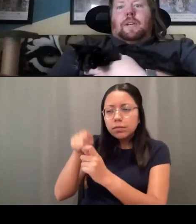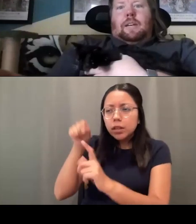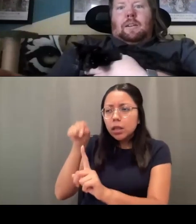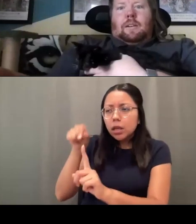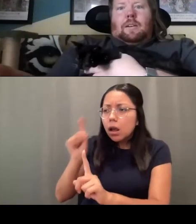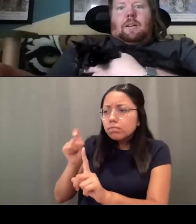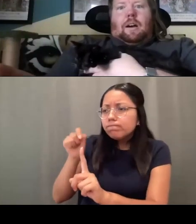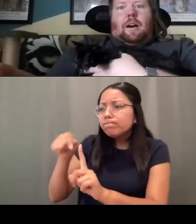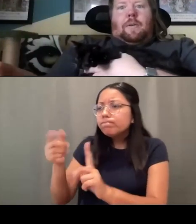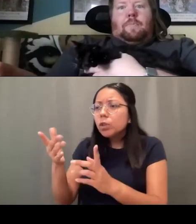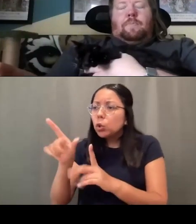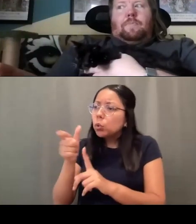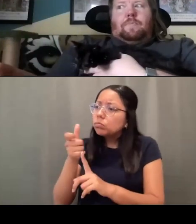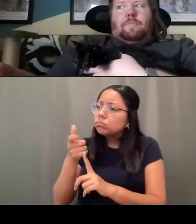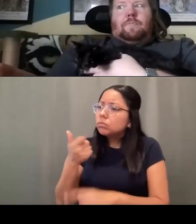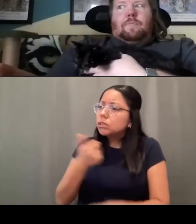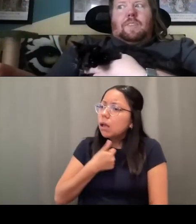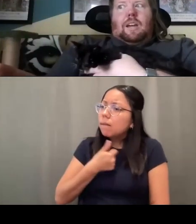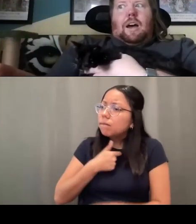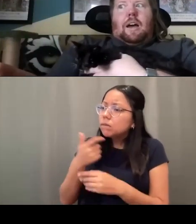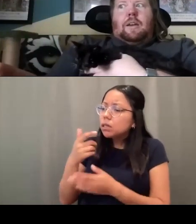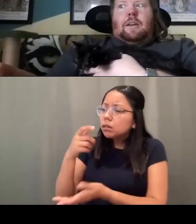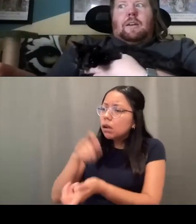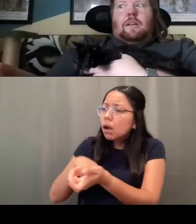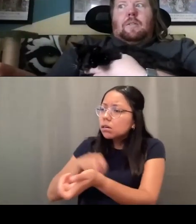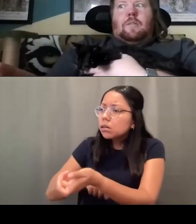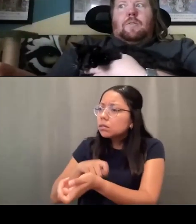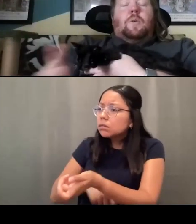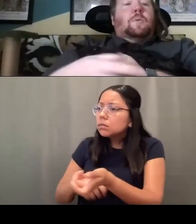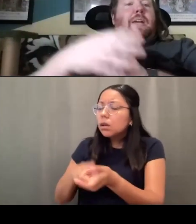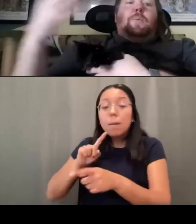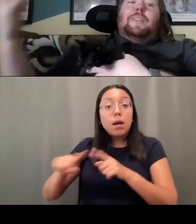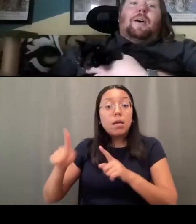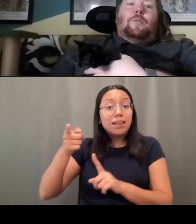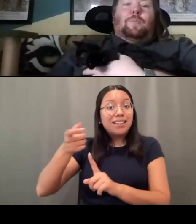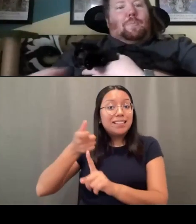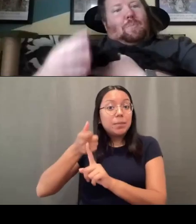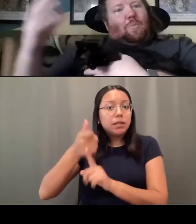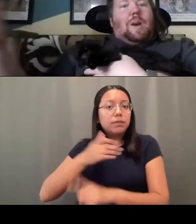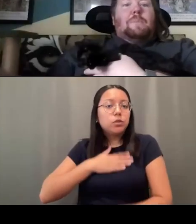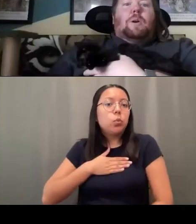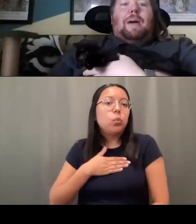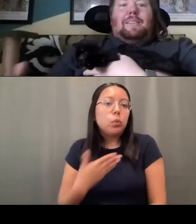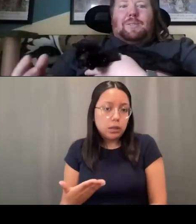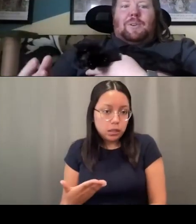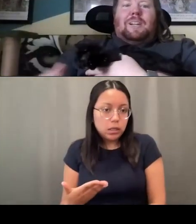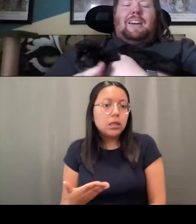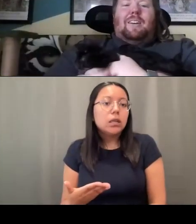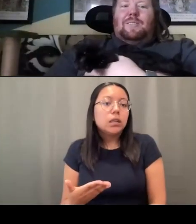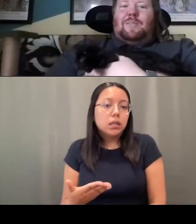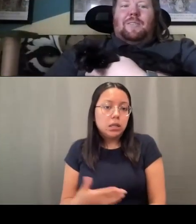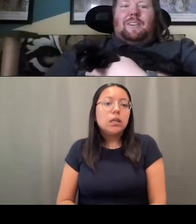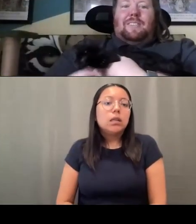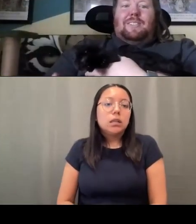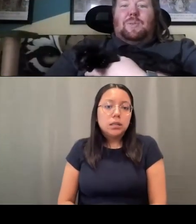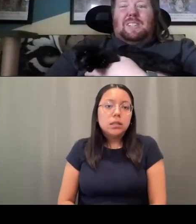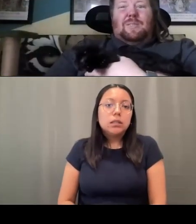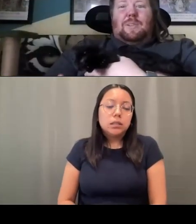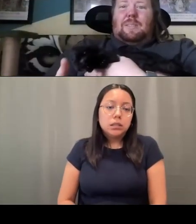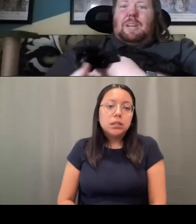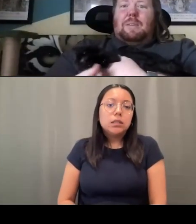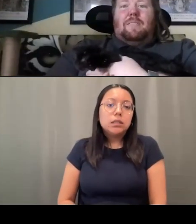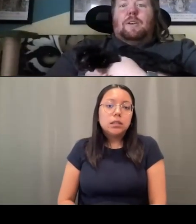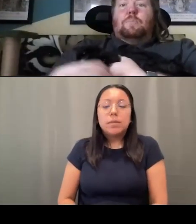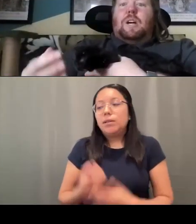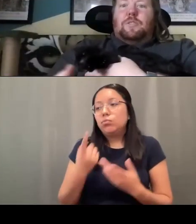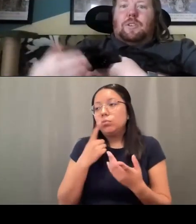they offered it. Um, I though like without way more backstory, I also know there are